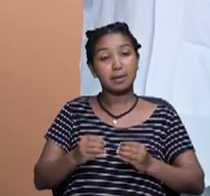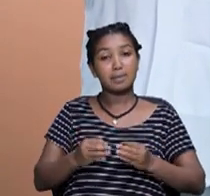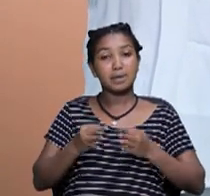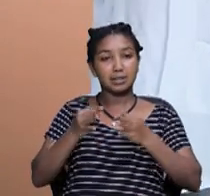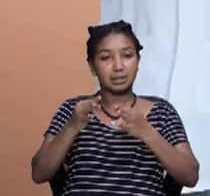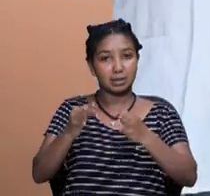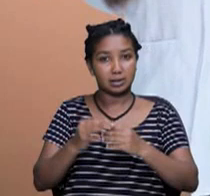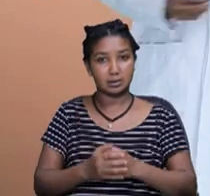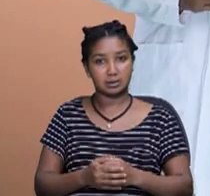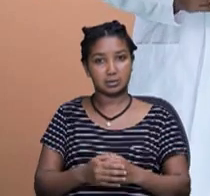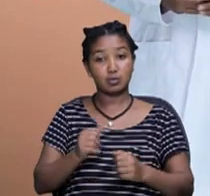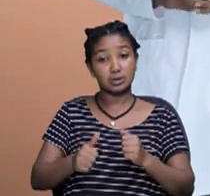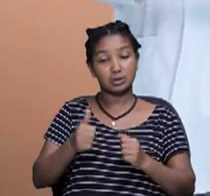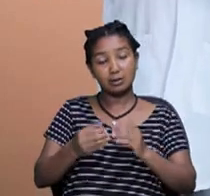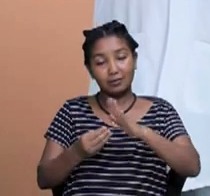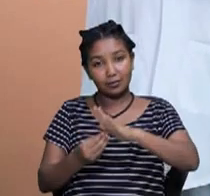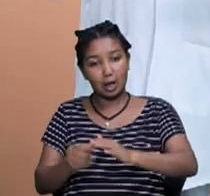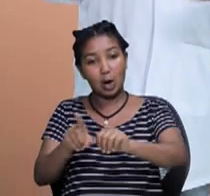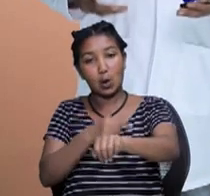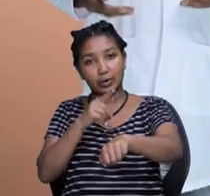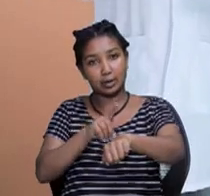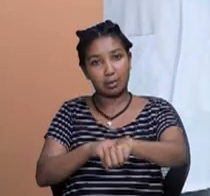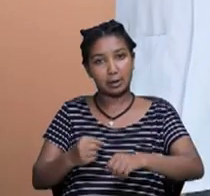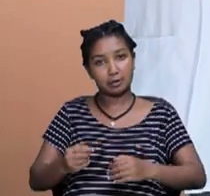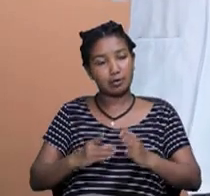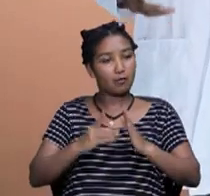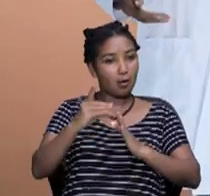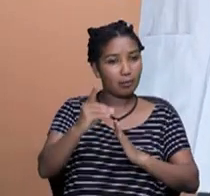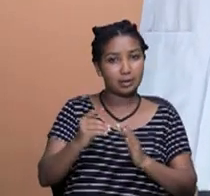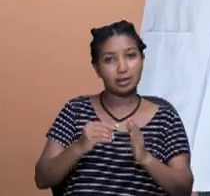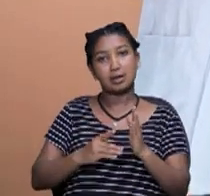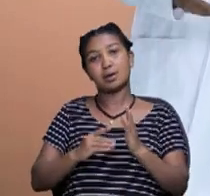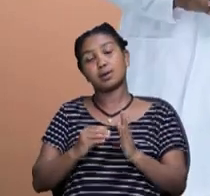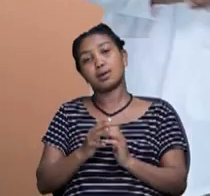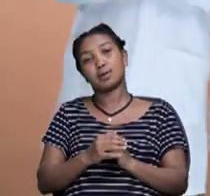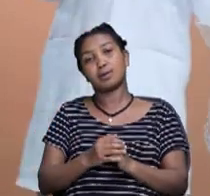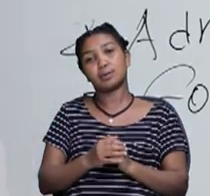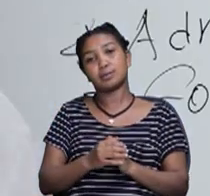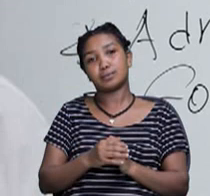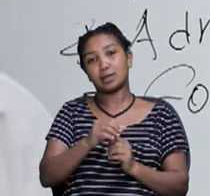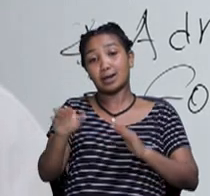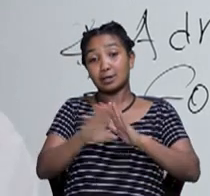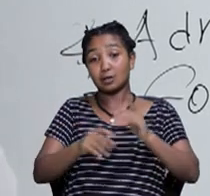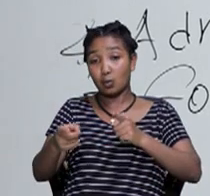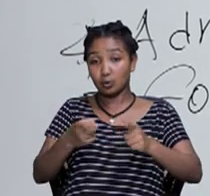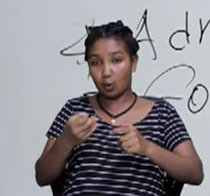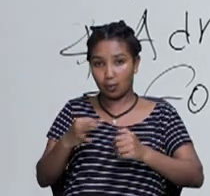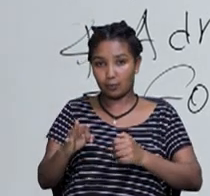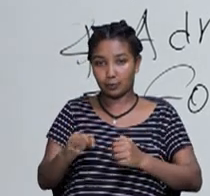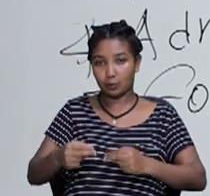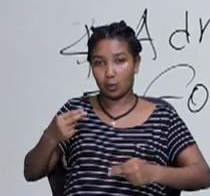a long-term effect on the body, like reproduction, like development, like growth, and under the control of